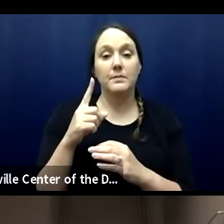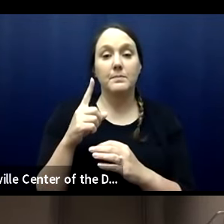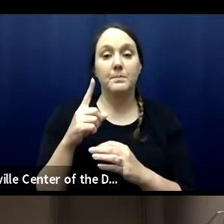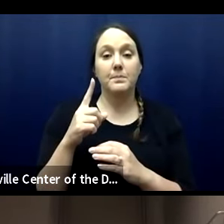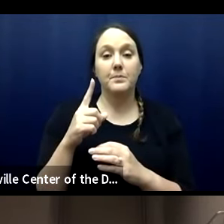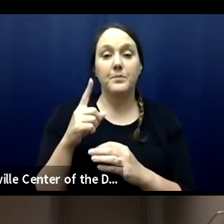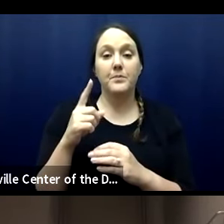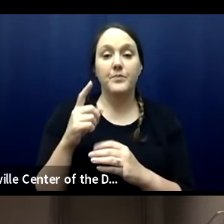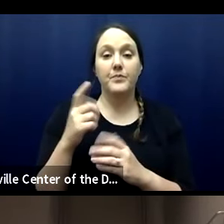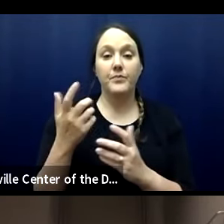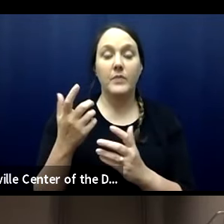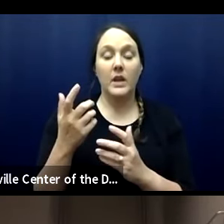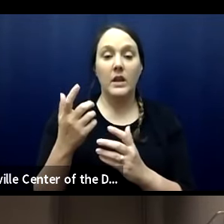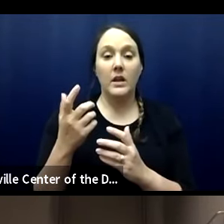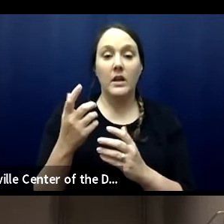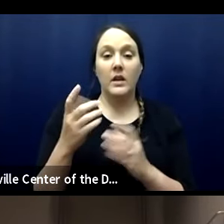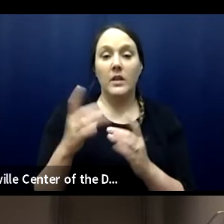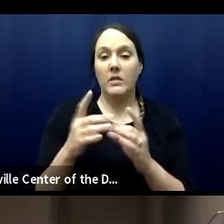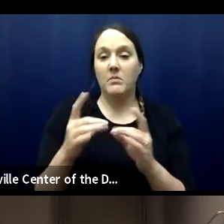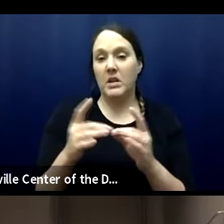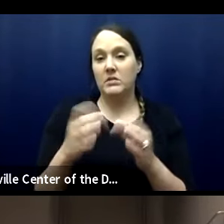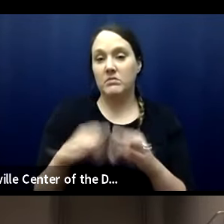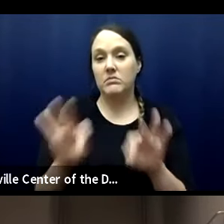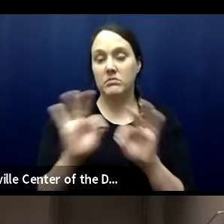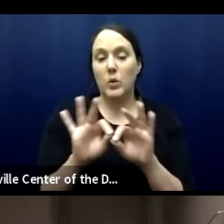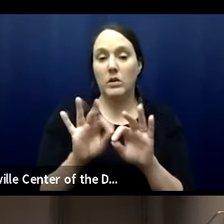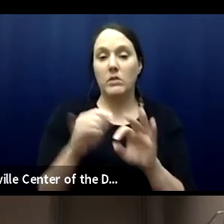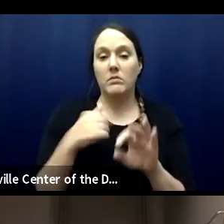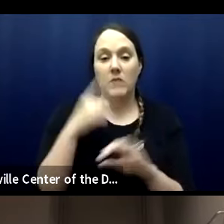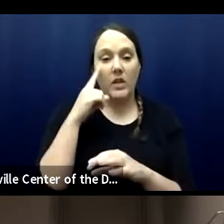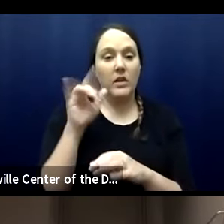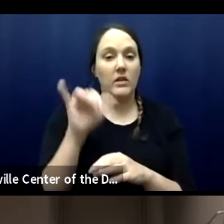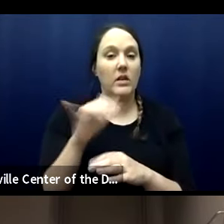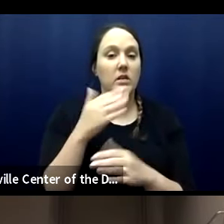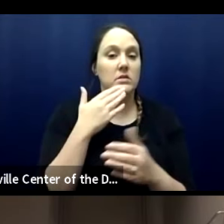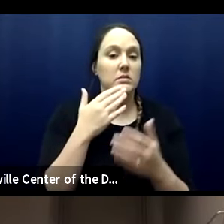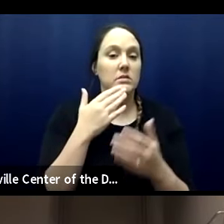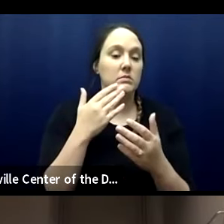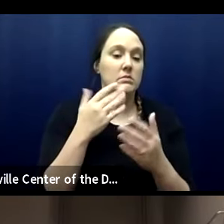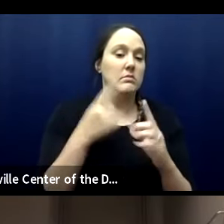it is, the messaging is important, and I think that's Dr. Buchanan's point.